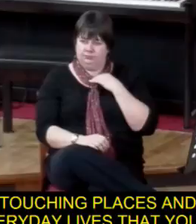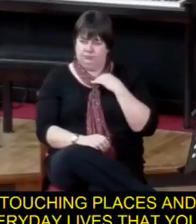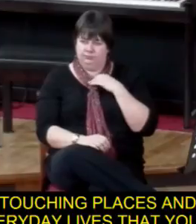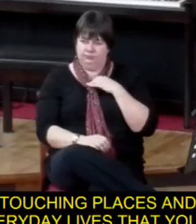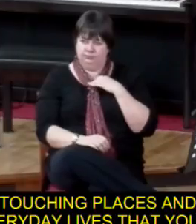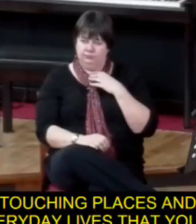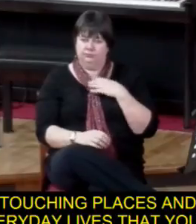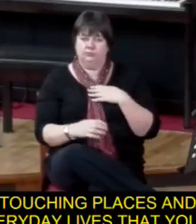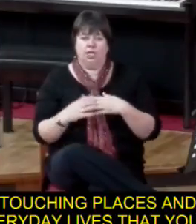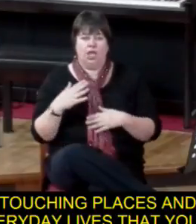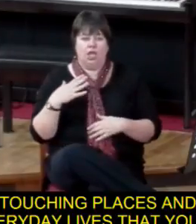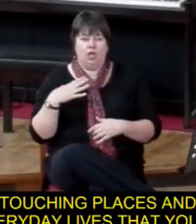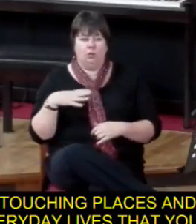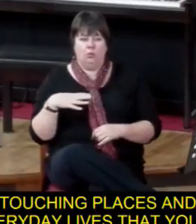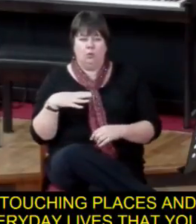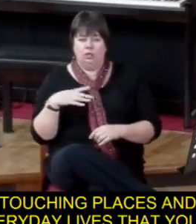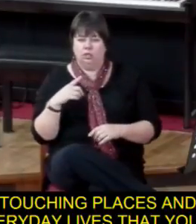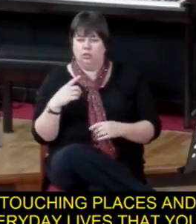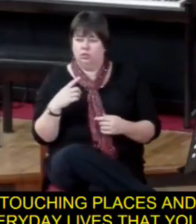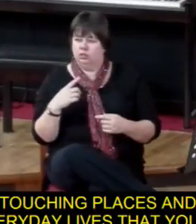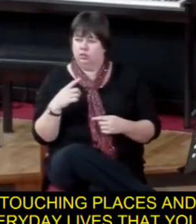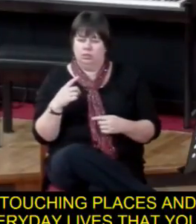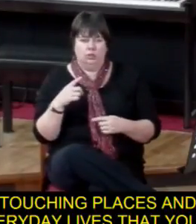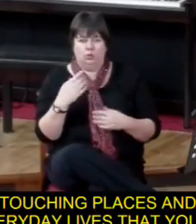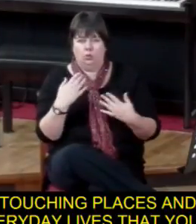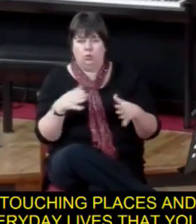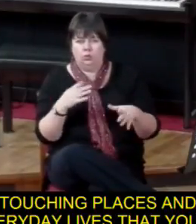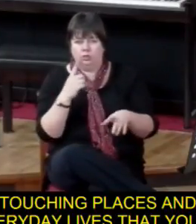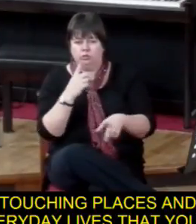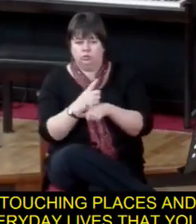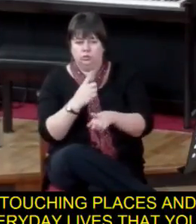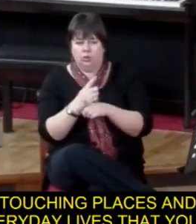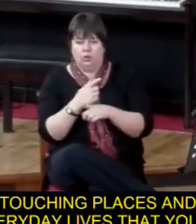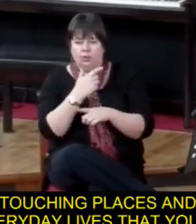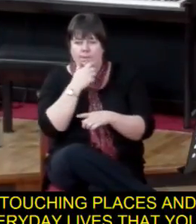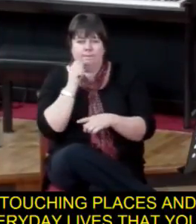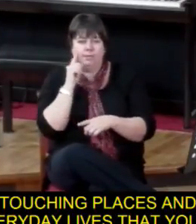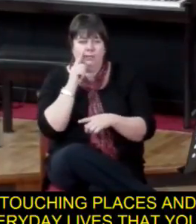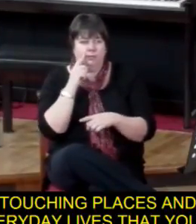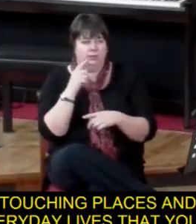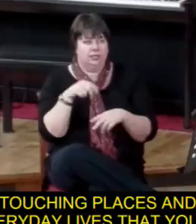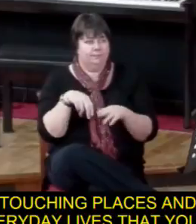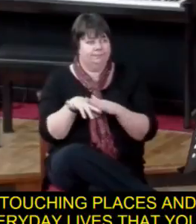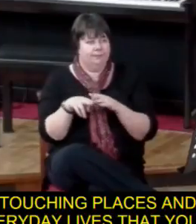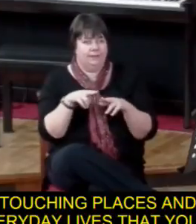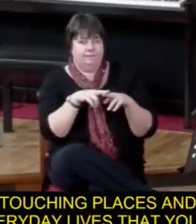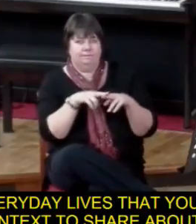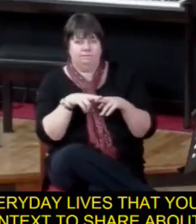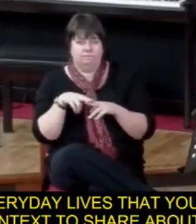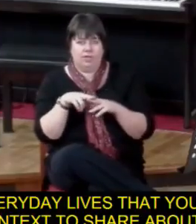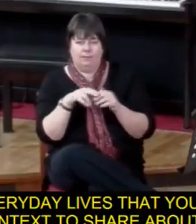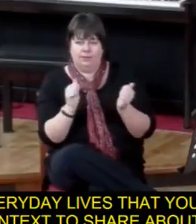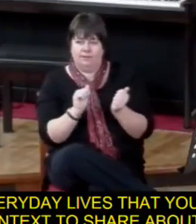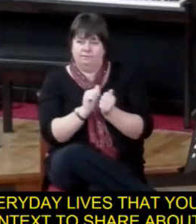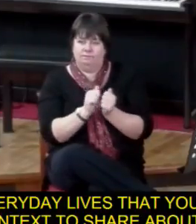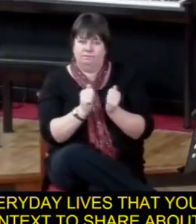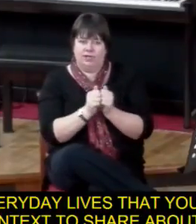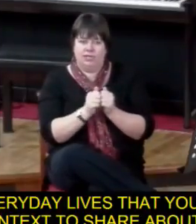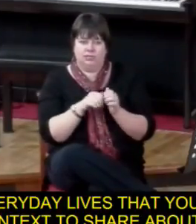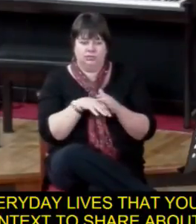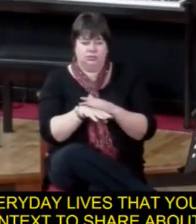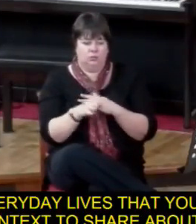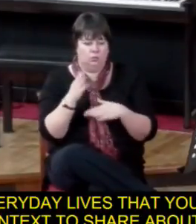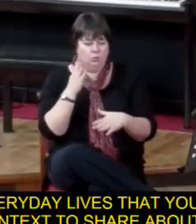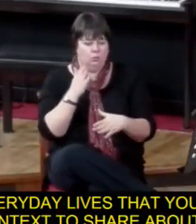I want you to not just have chatted about people in your family, your friends, in your street, at work, whatever it